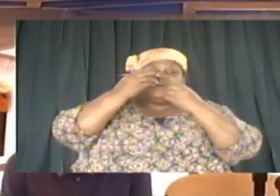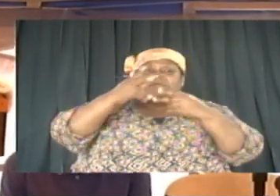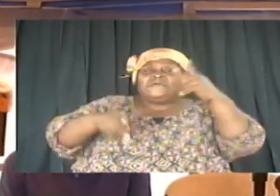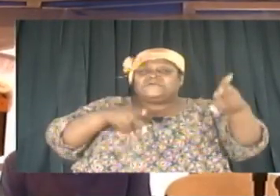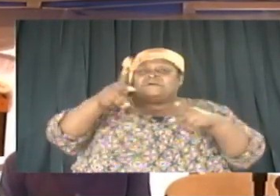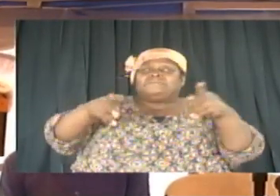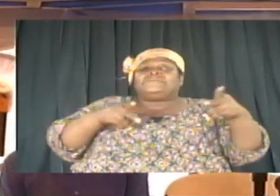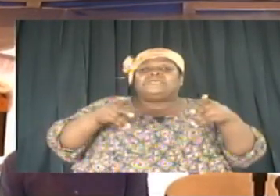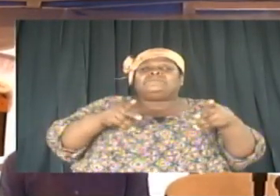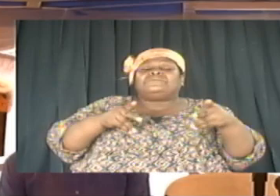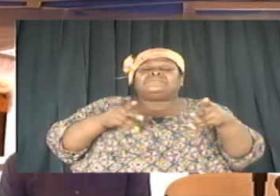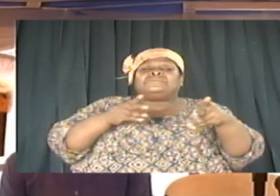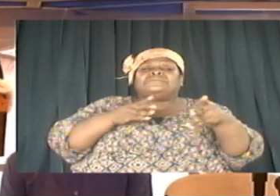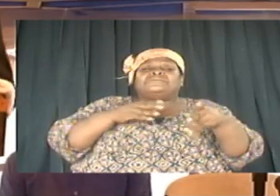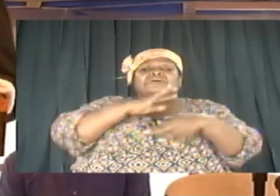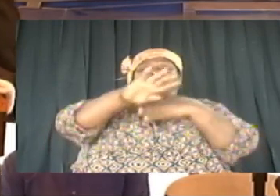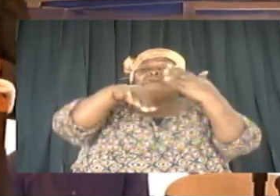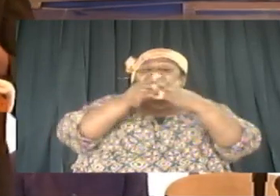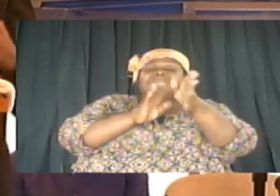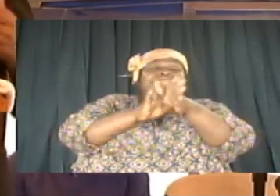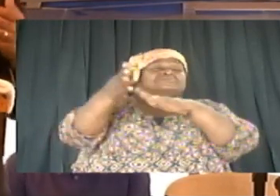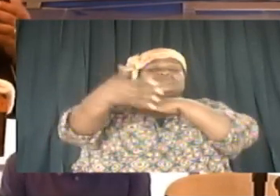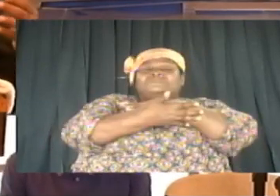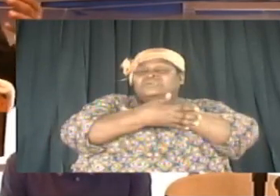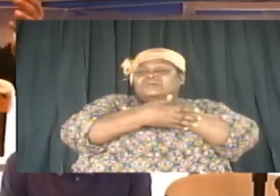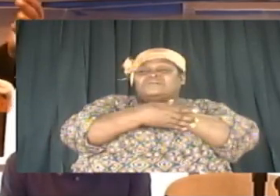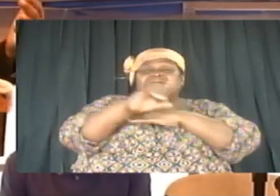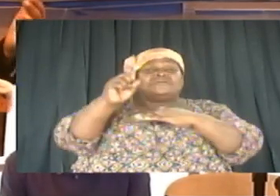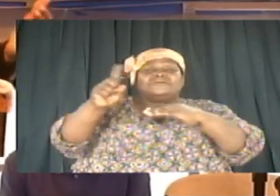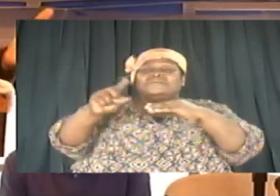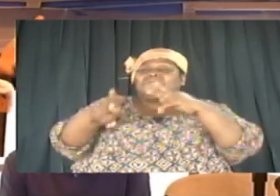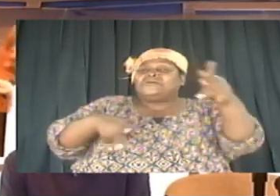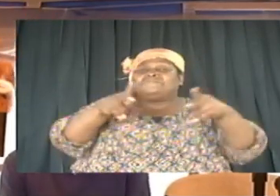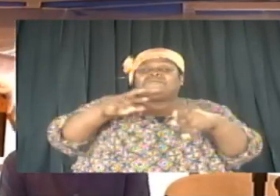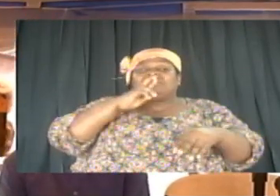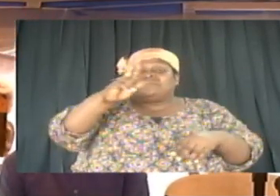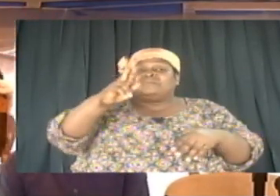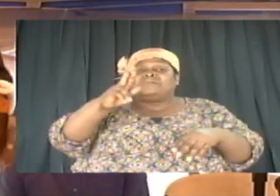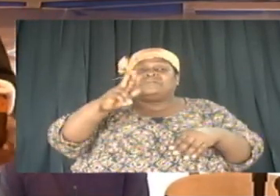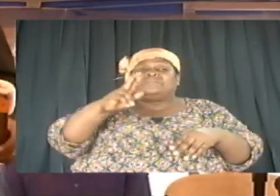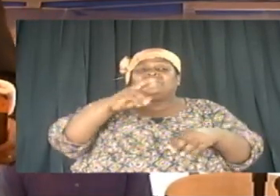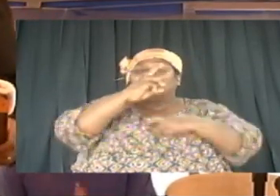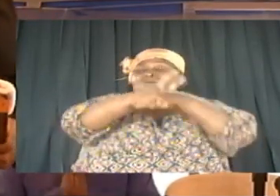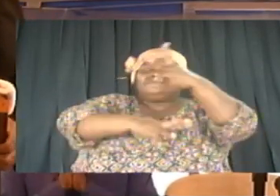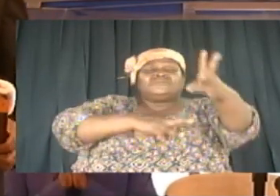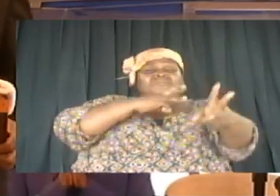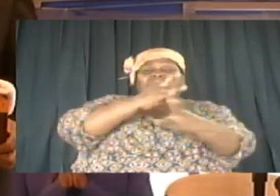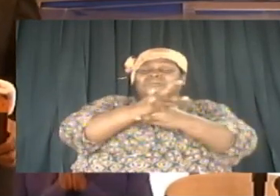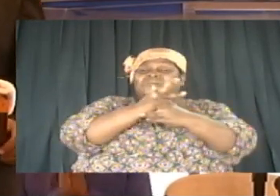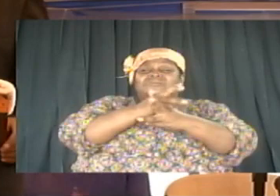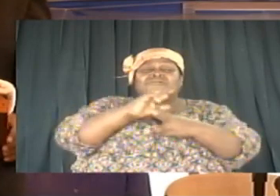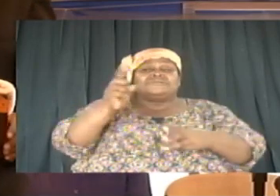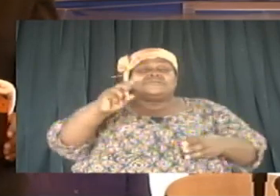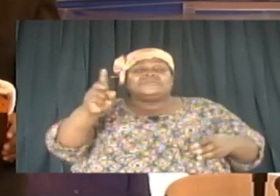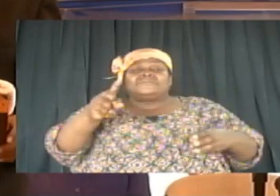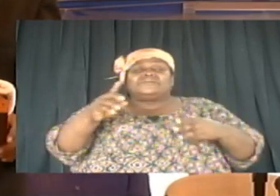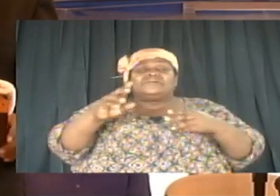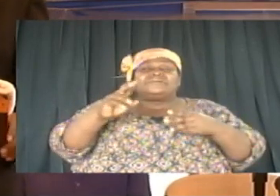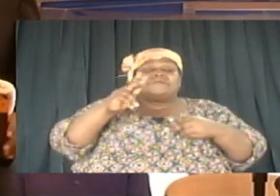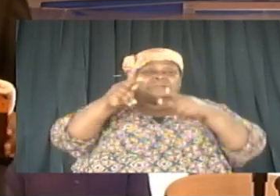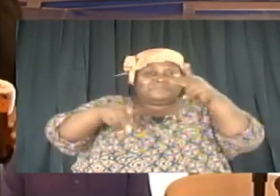our saints are, and across the world, where folks are tuning